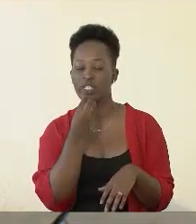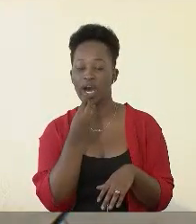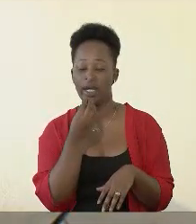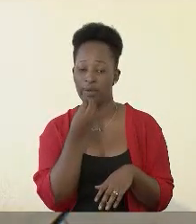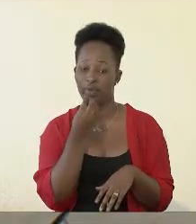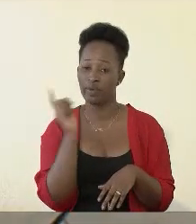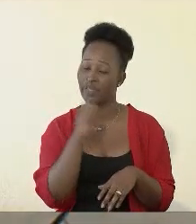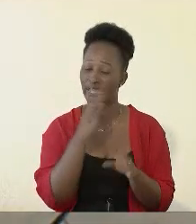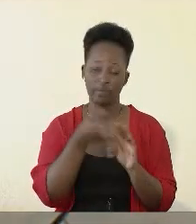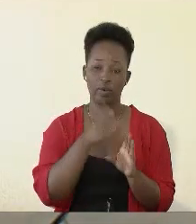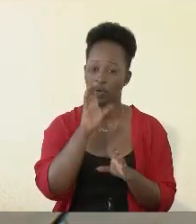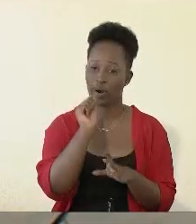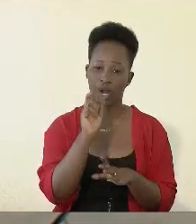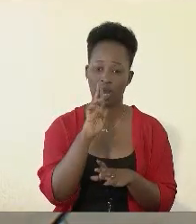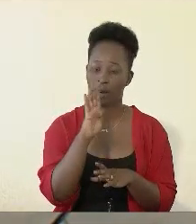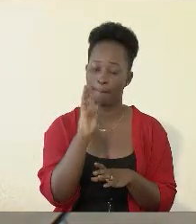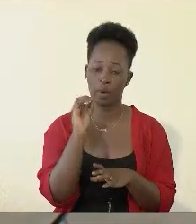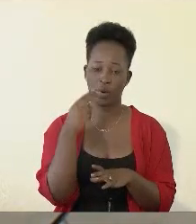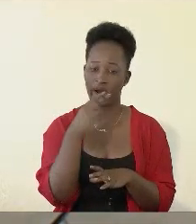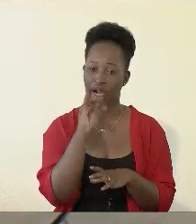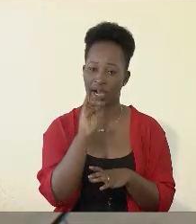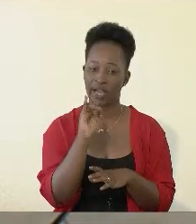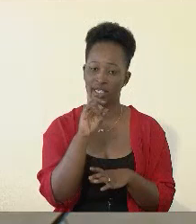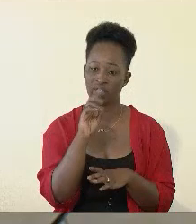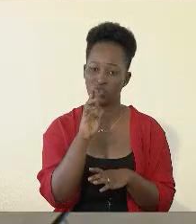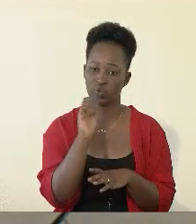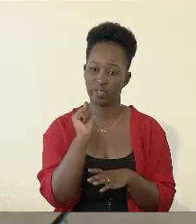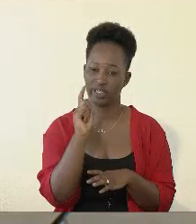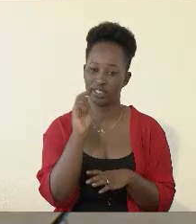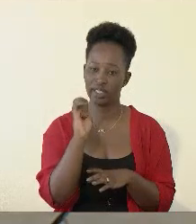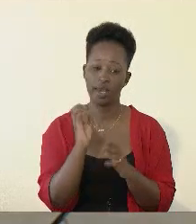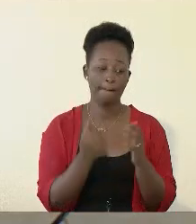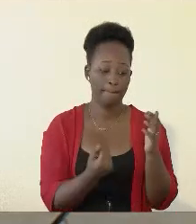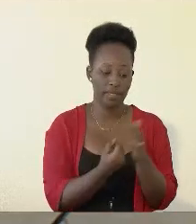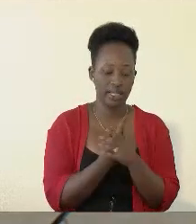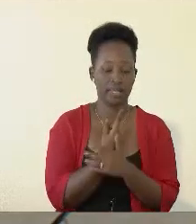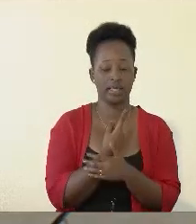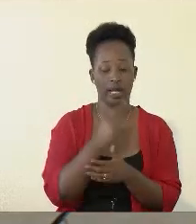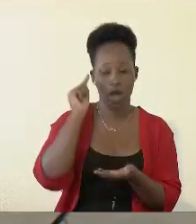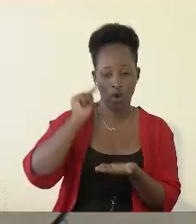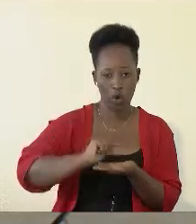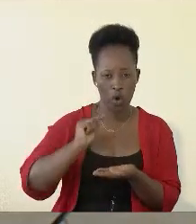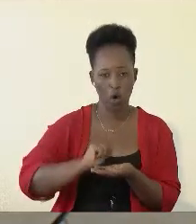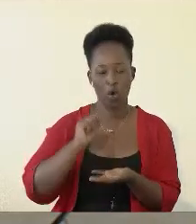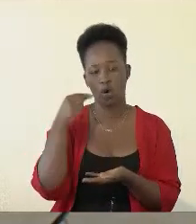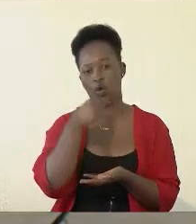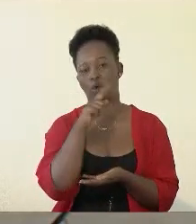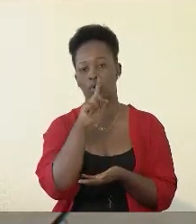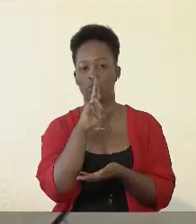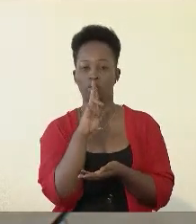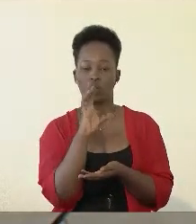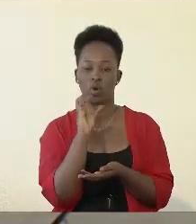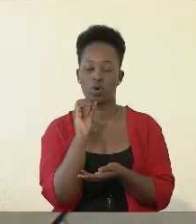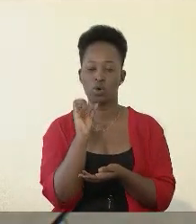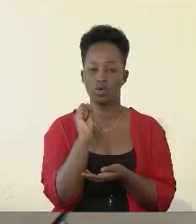carbohydrates, what will happen? It will cause the dropping down of glucose in the blood. And now the body has to try by all